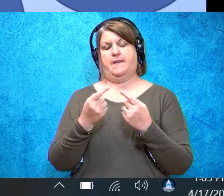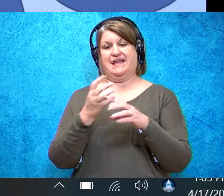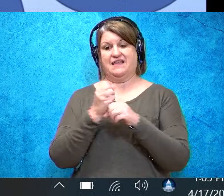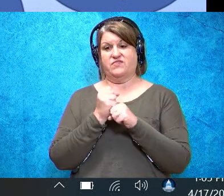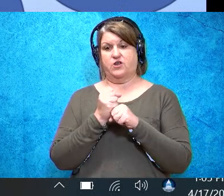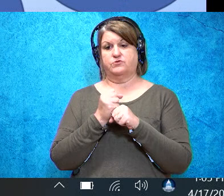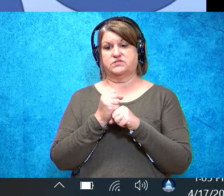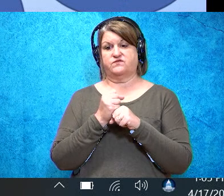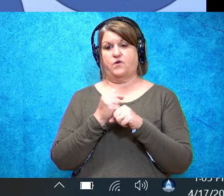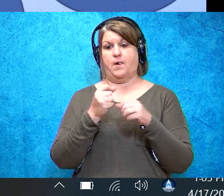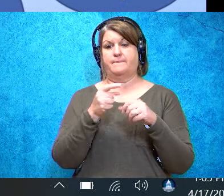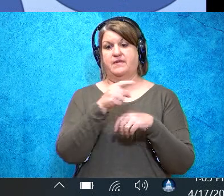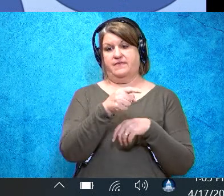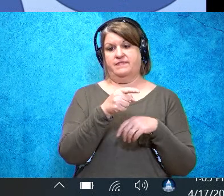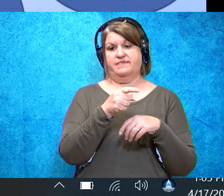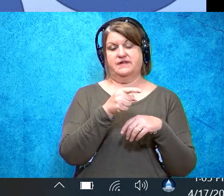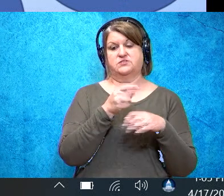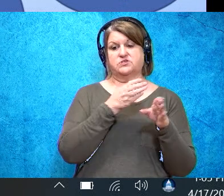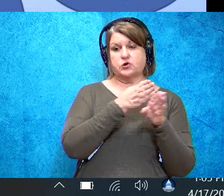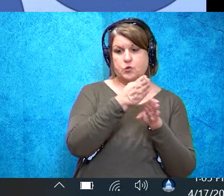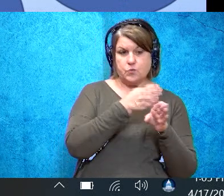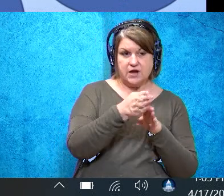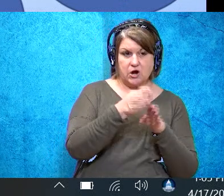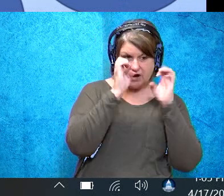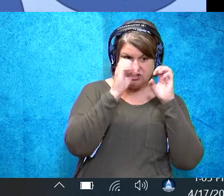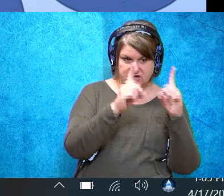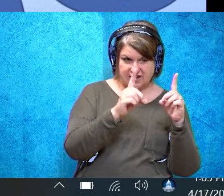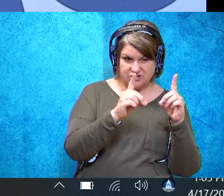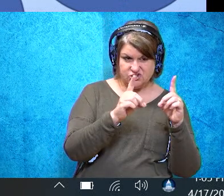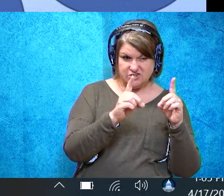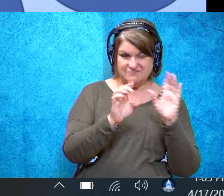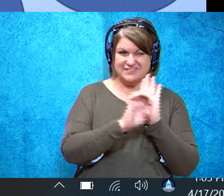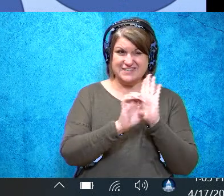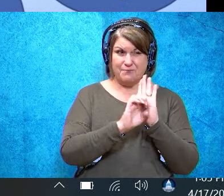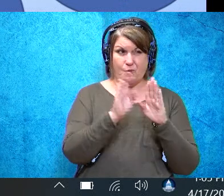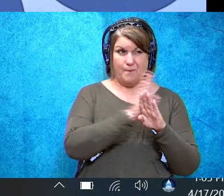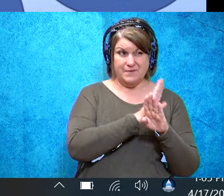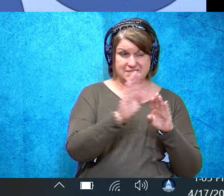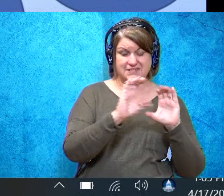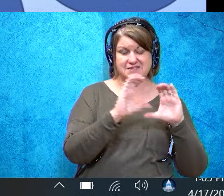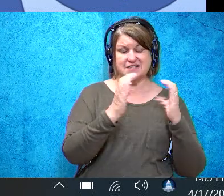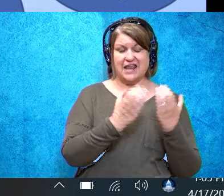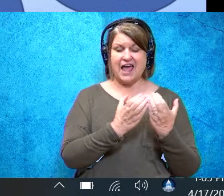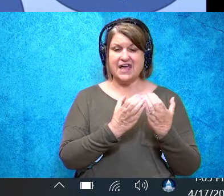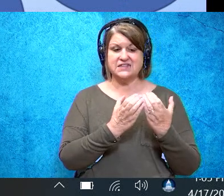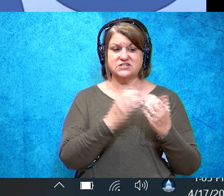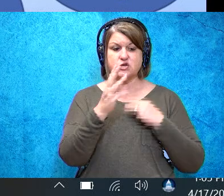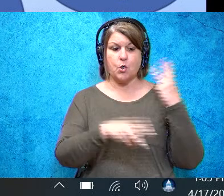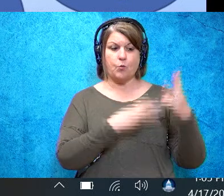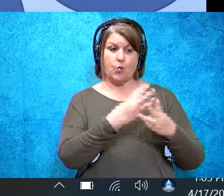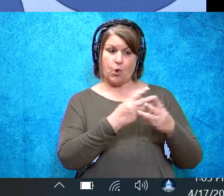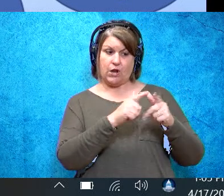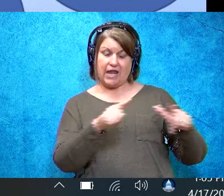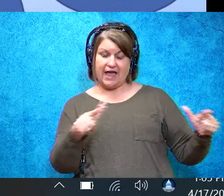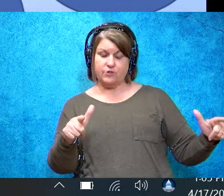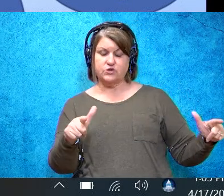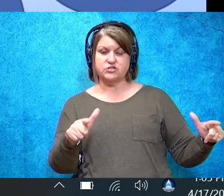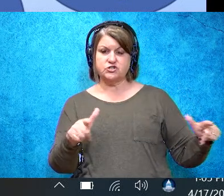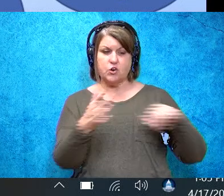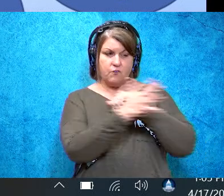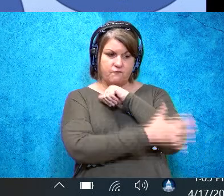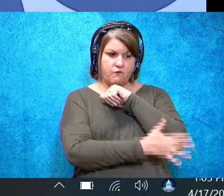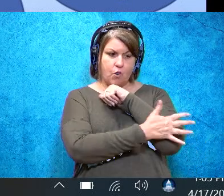tech education, like a business course. It could be from world language, which is your foreign